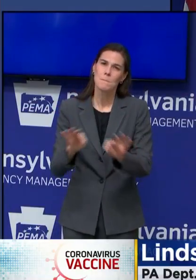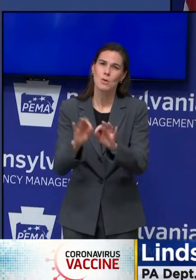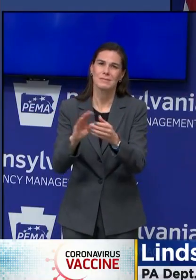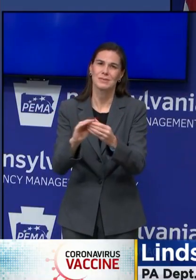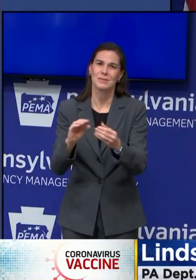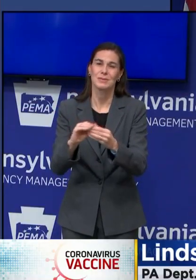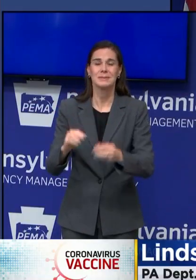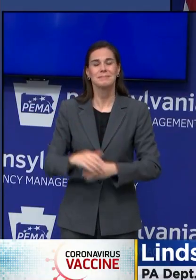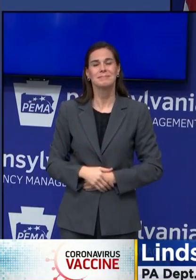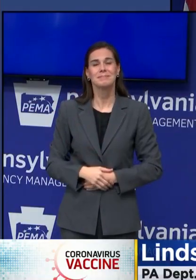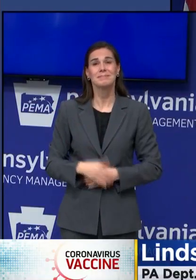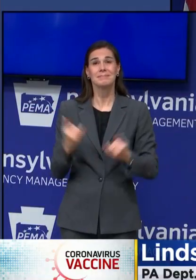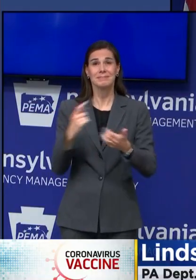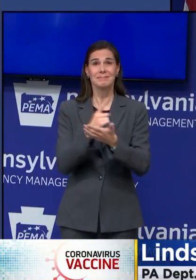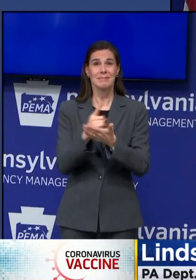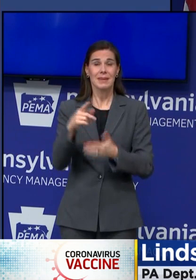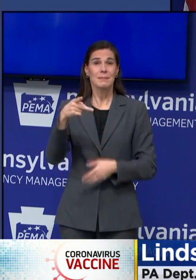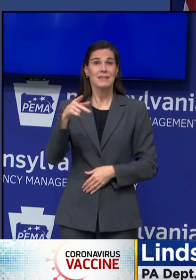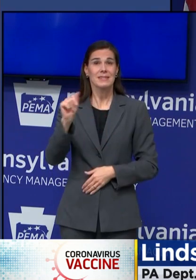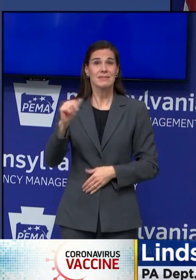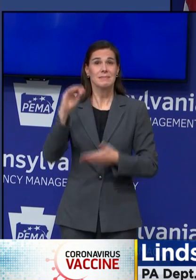week, Pennsylvania has been allocated